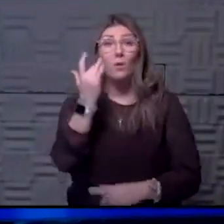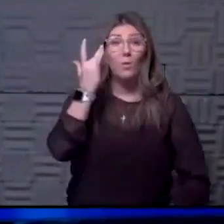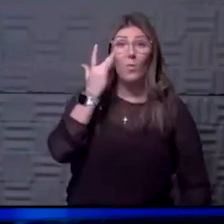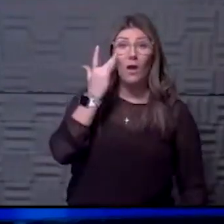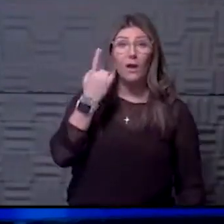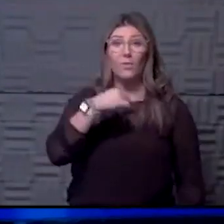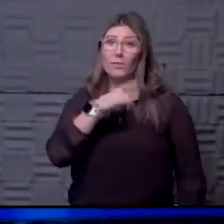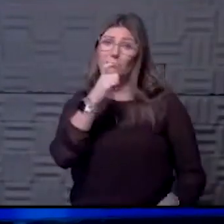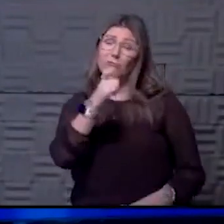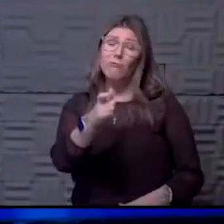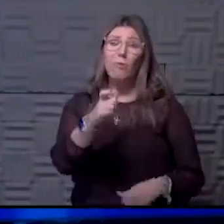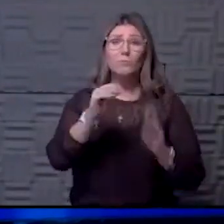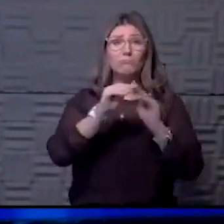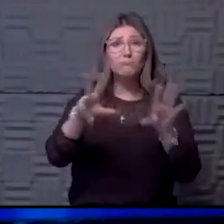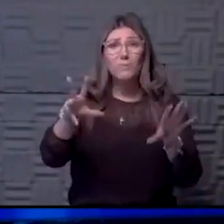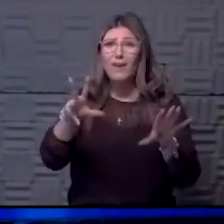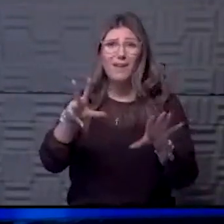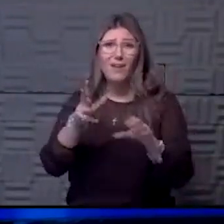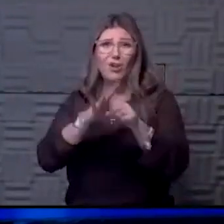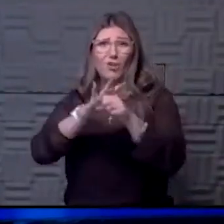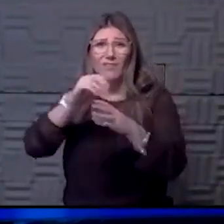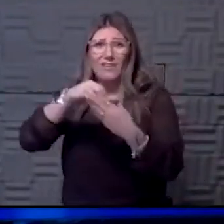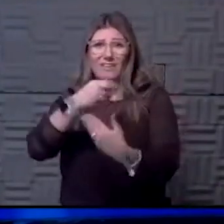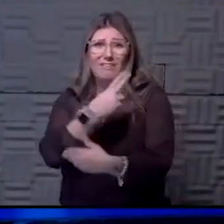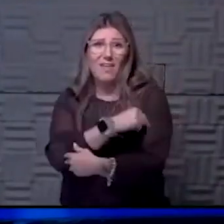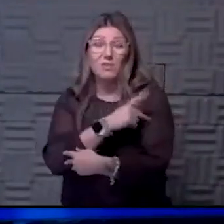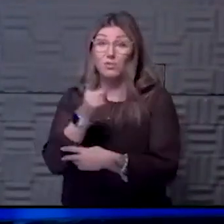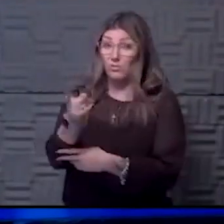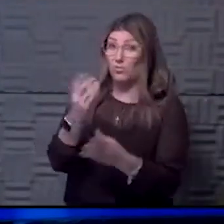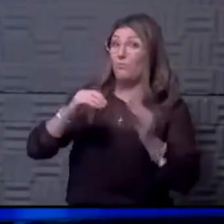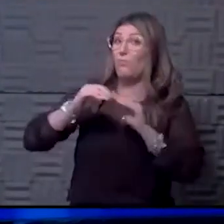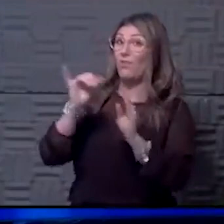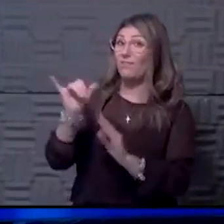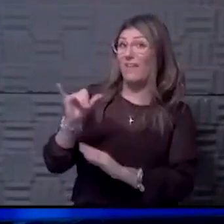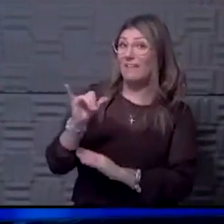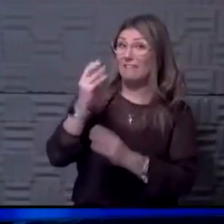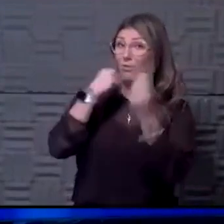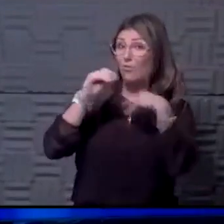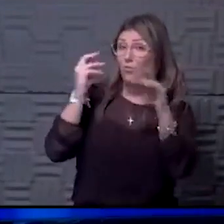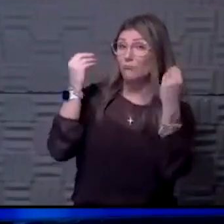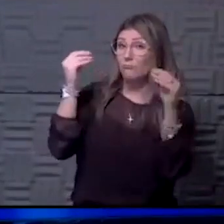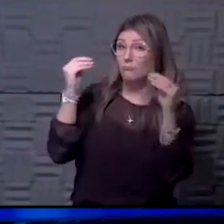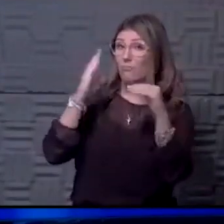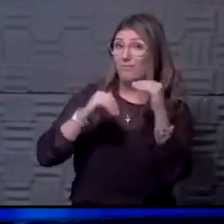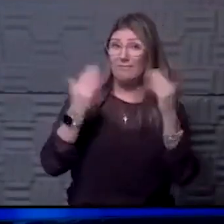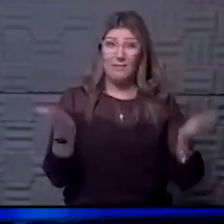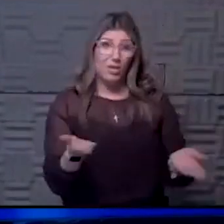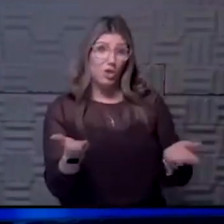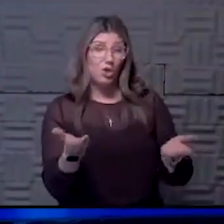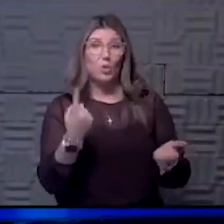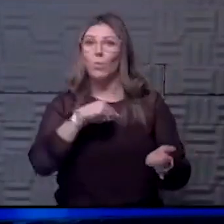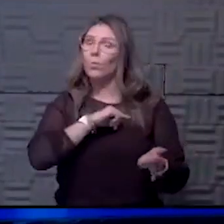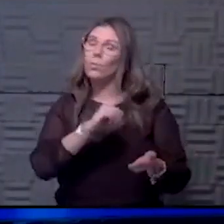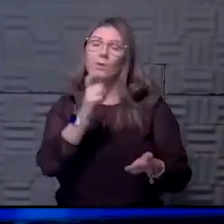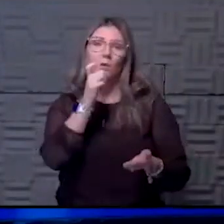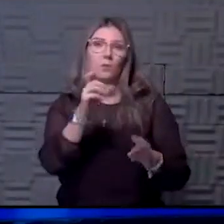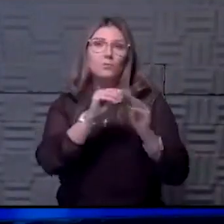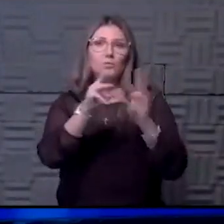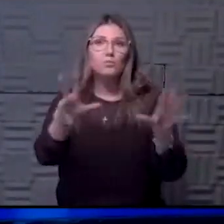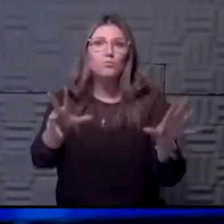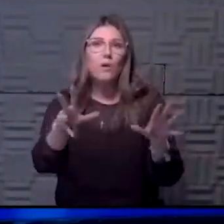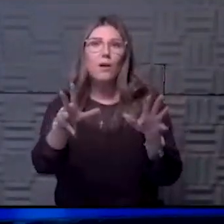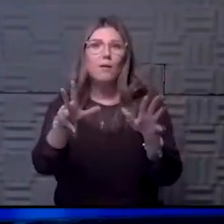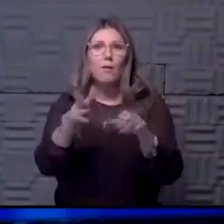we don't spread COVID inside the hospital. You're far more likely to get it at the grocery store than you are at the hospital. We don't spread COVID because we follow